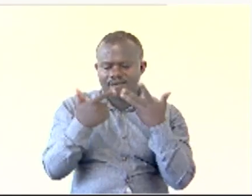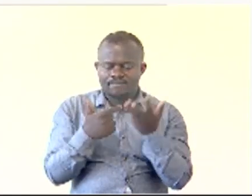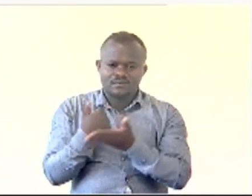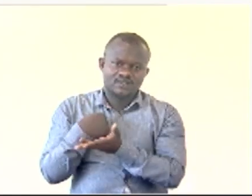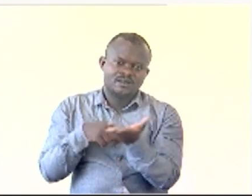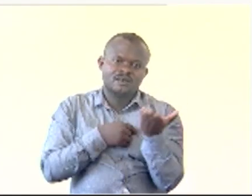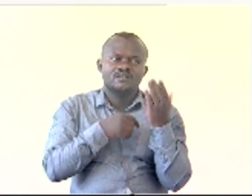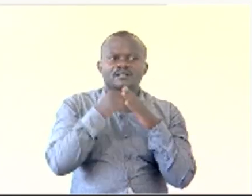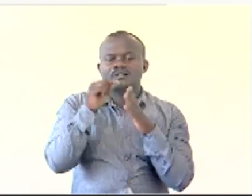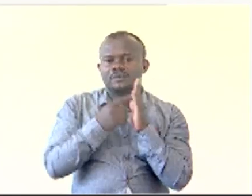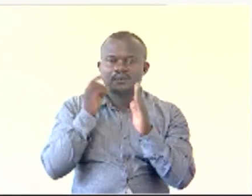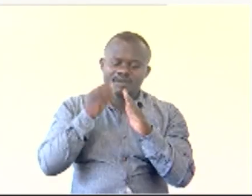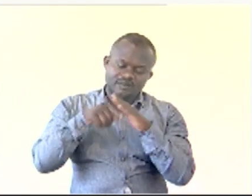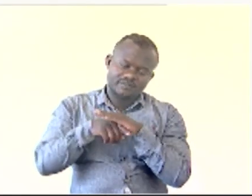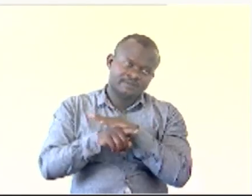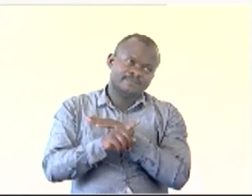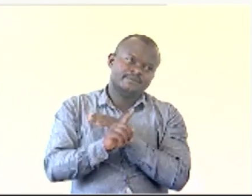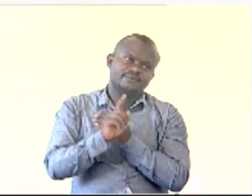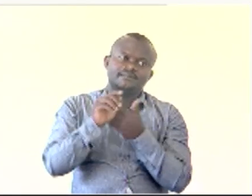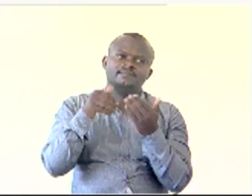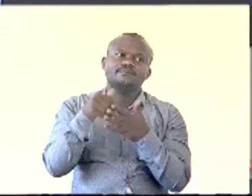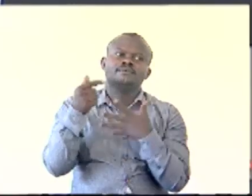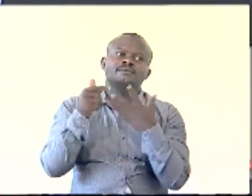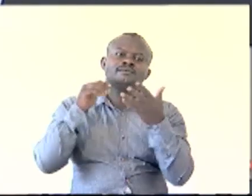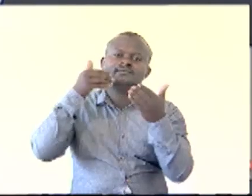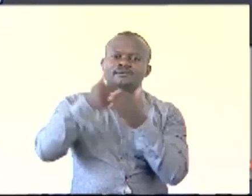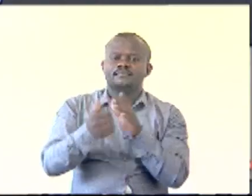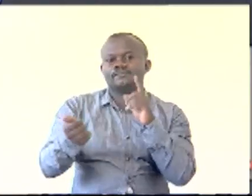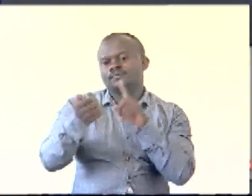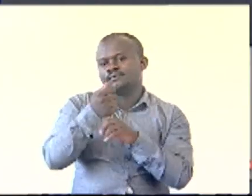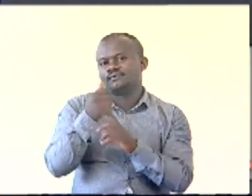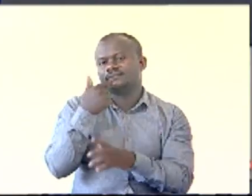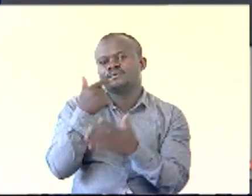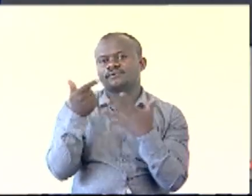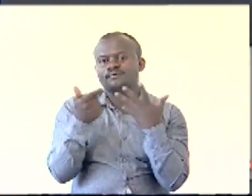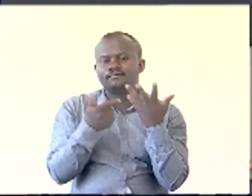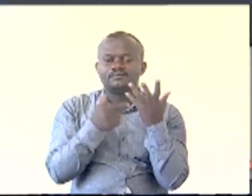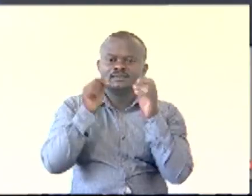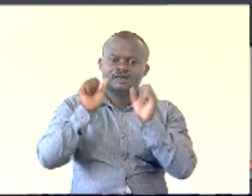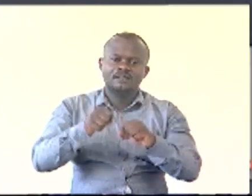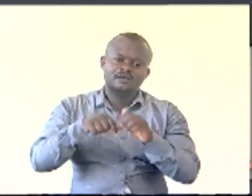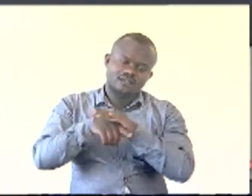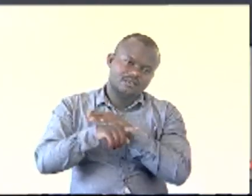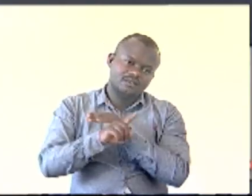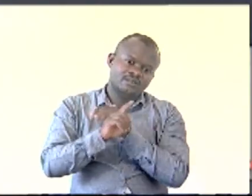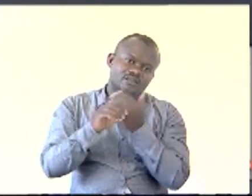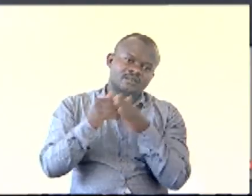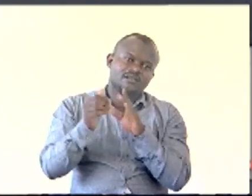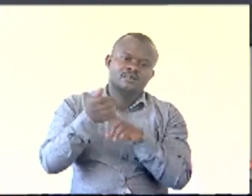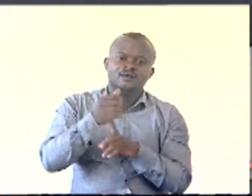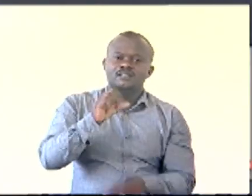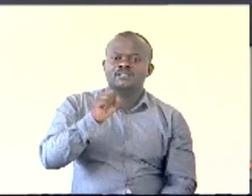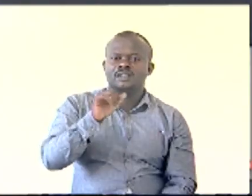sharp object will penetrate to the extent of reaching to the, will be able to penetrate and reach to the synovial